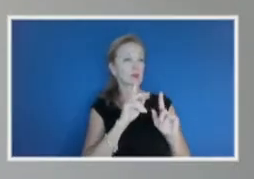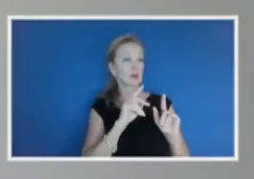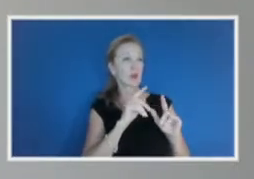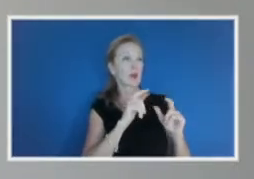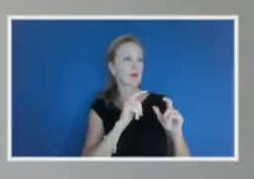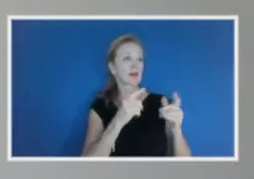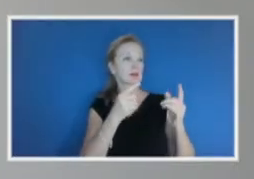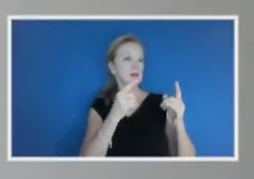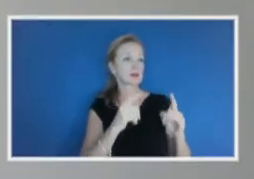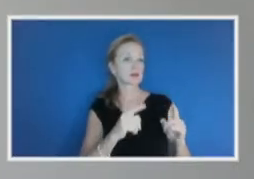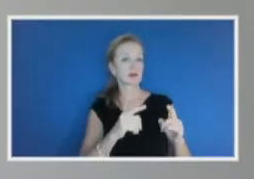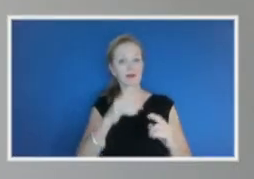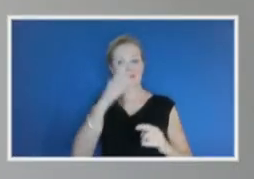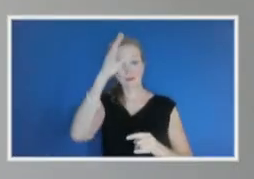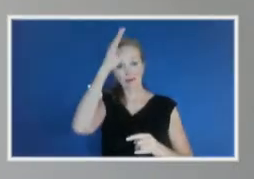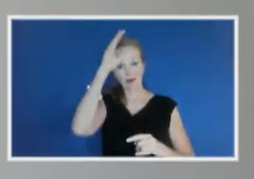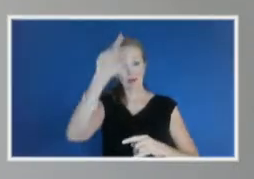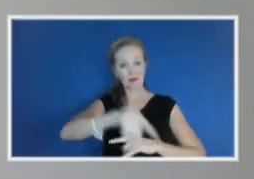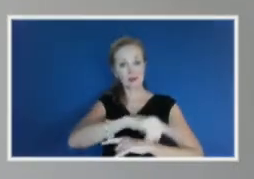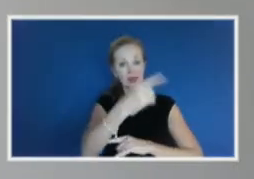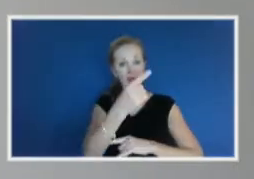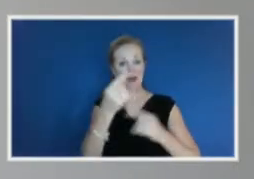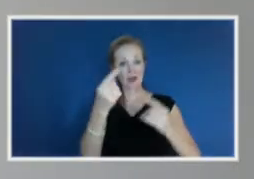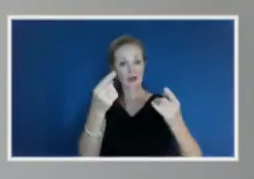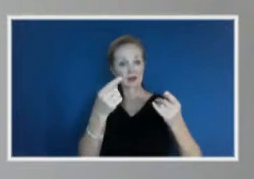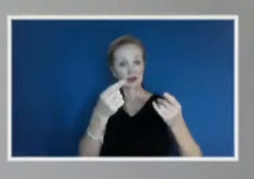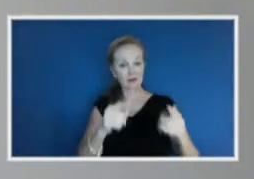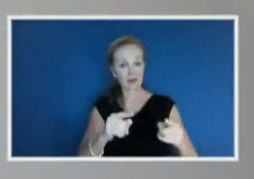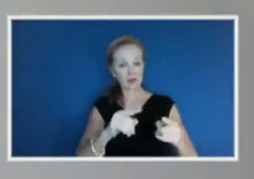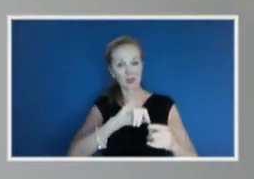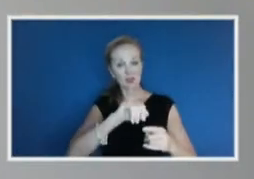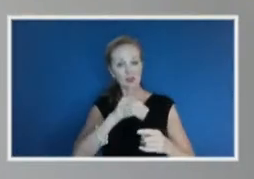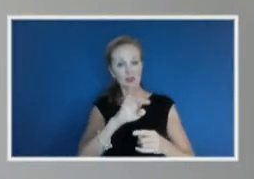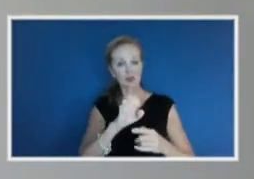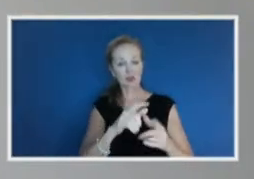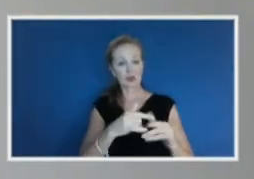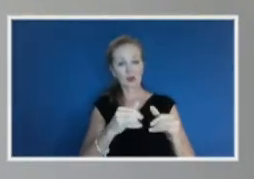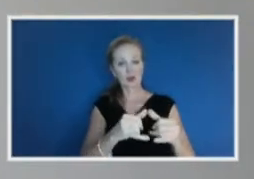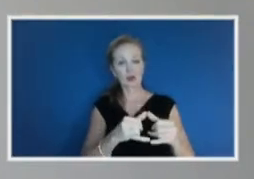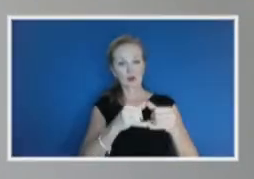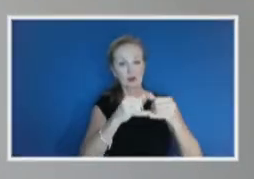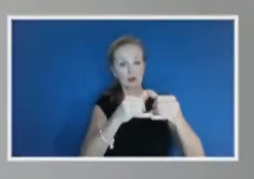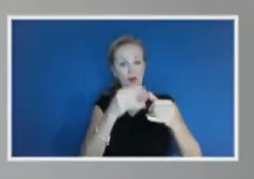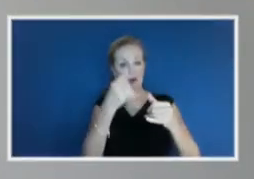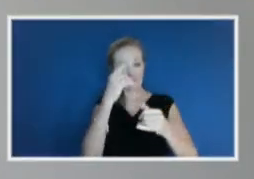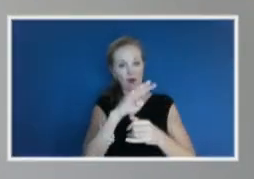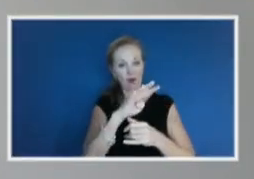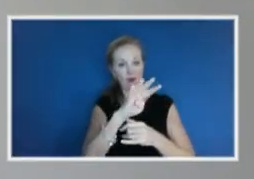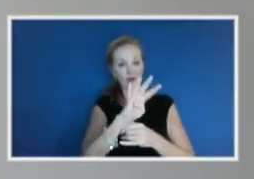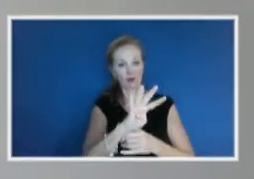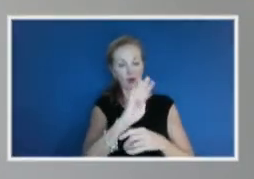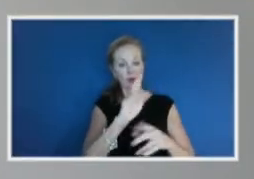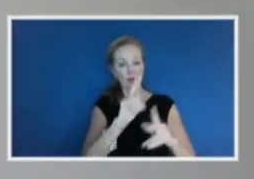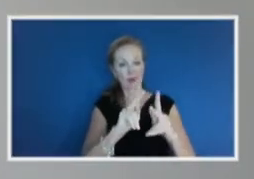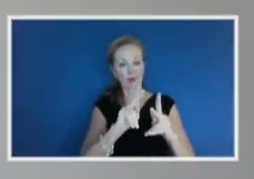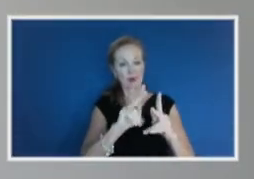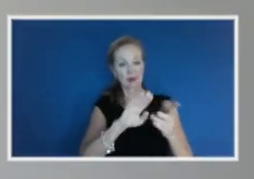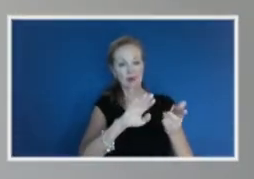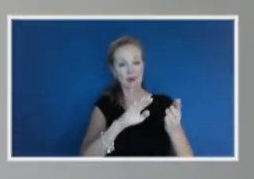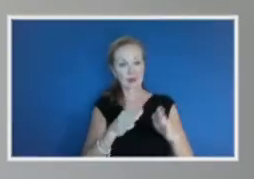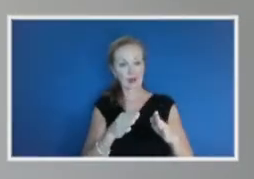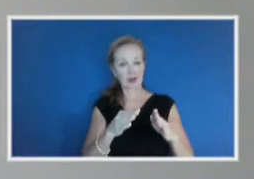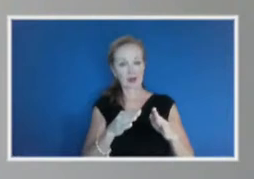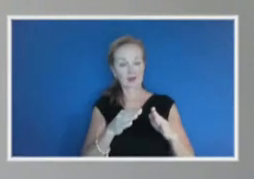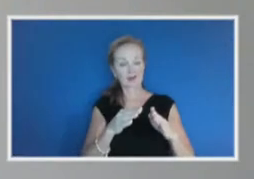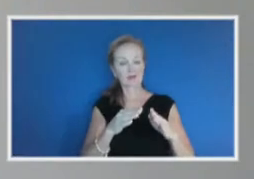was a Father's Day event in June, where we inaugurated a plaque for the four individuals that lost their life on the